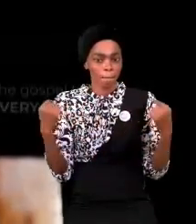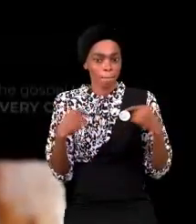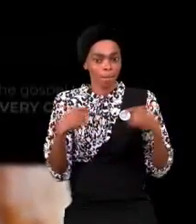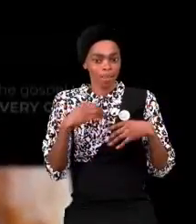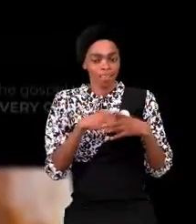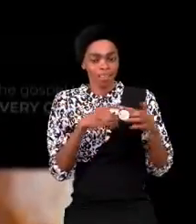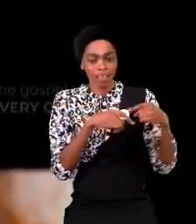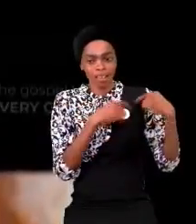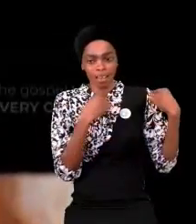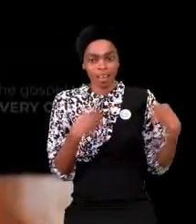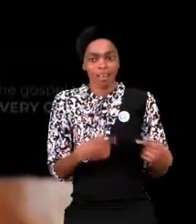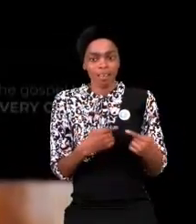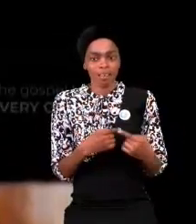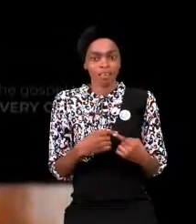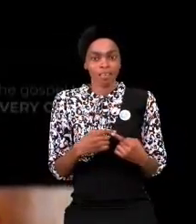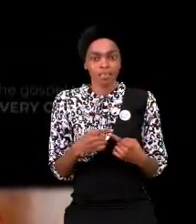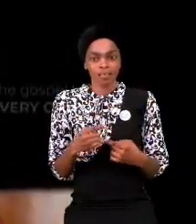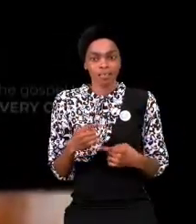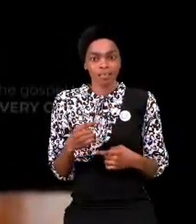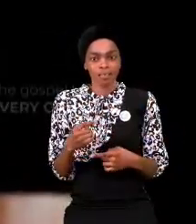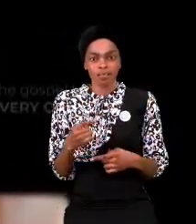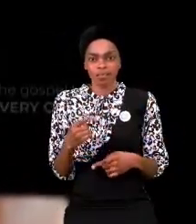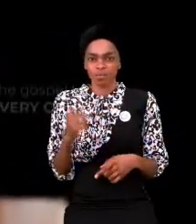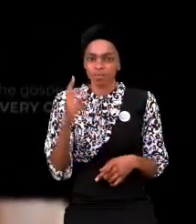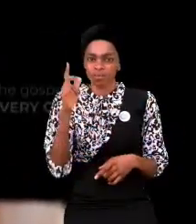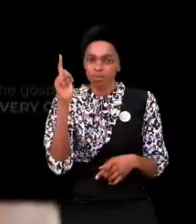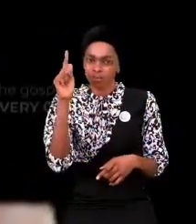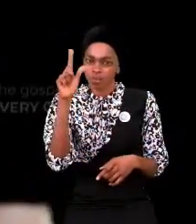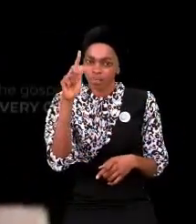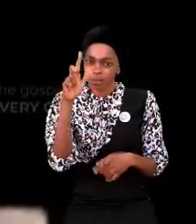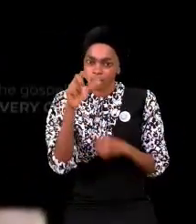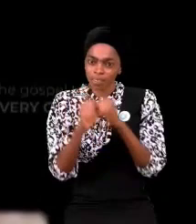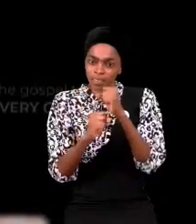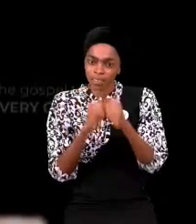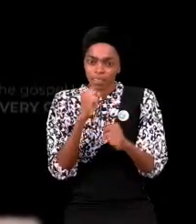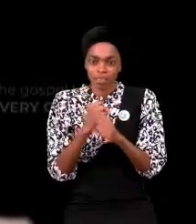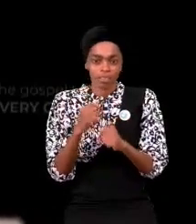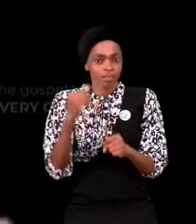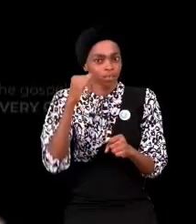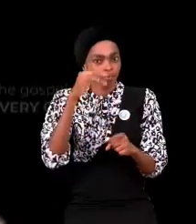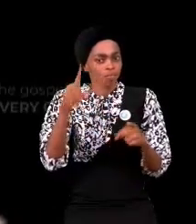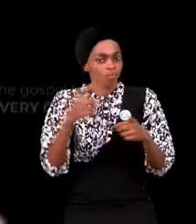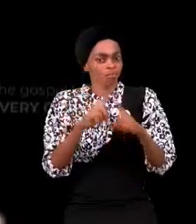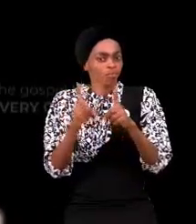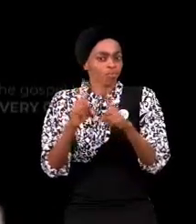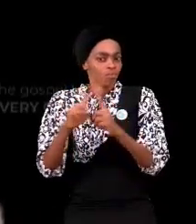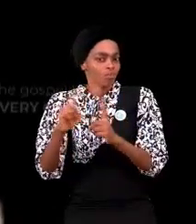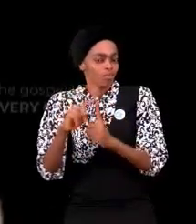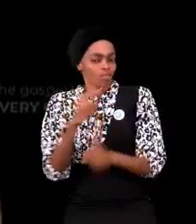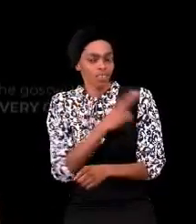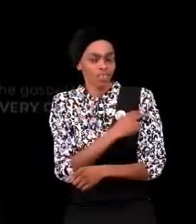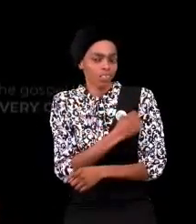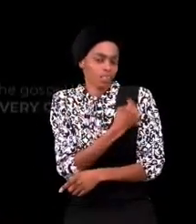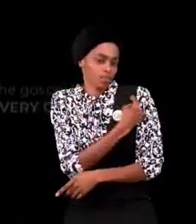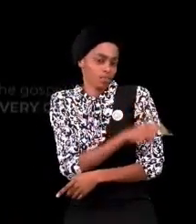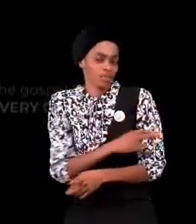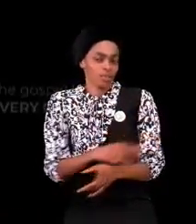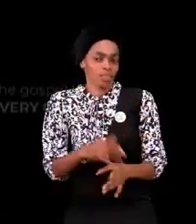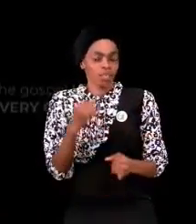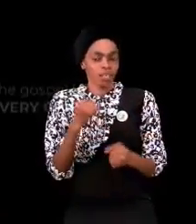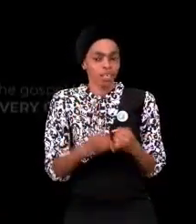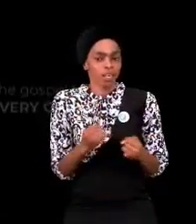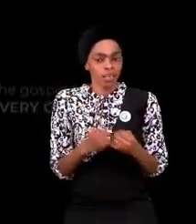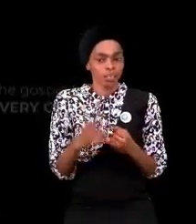I've been visiting many hospitals. The last one I went, the endoscope lab that did